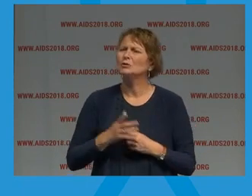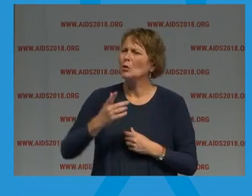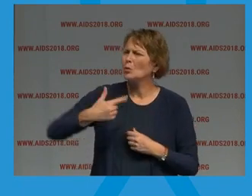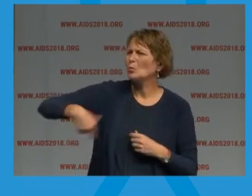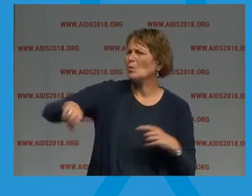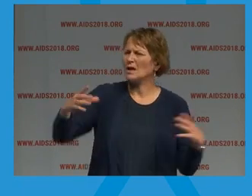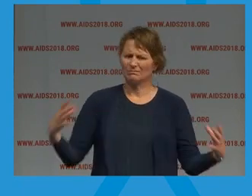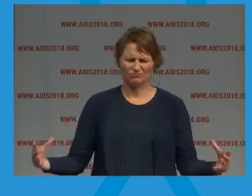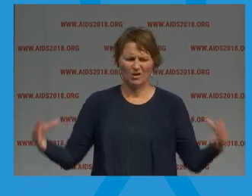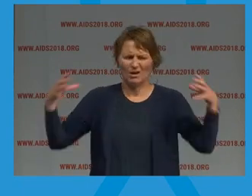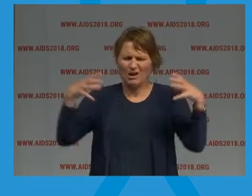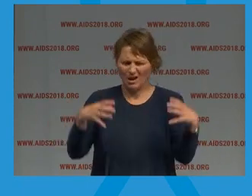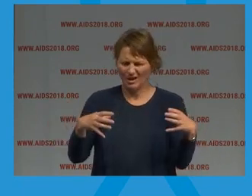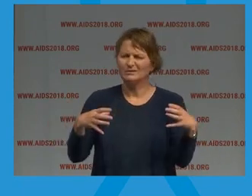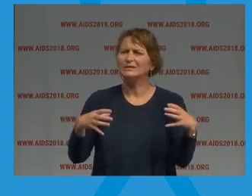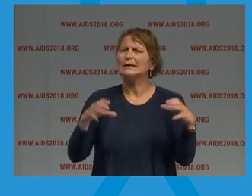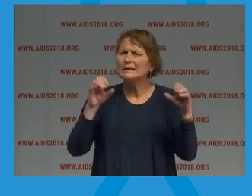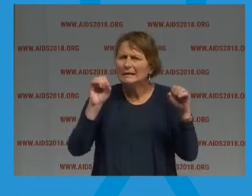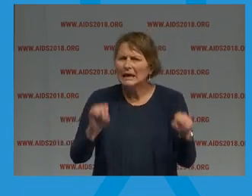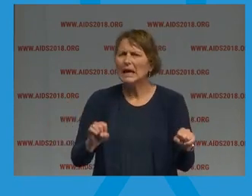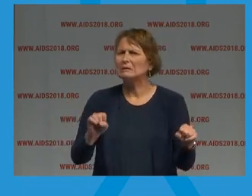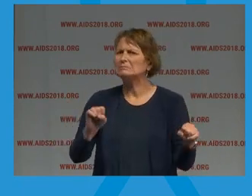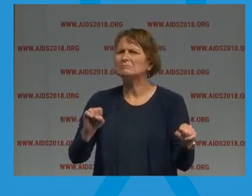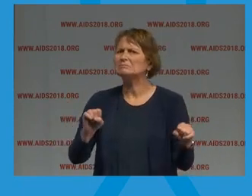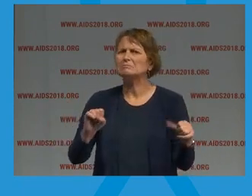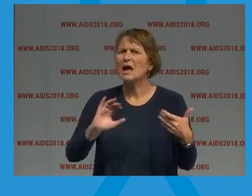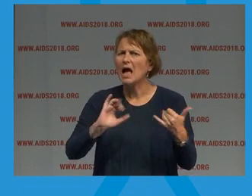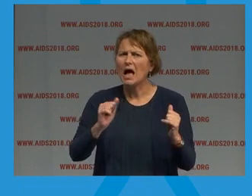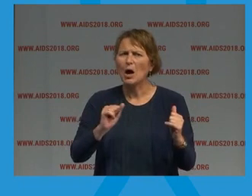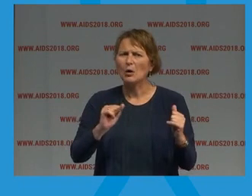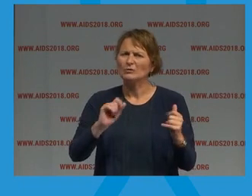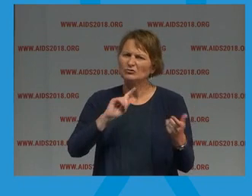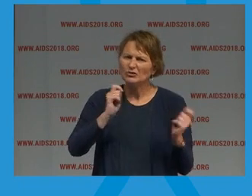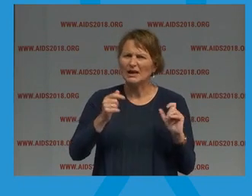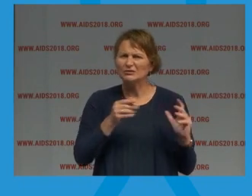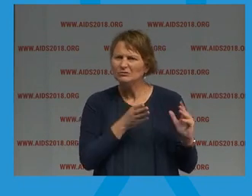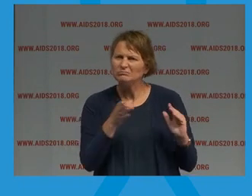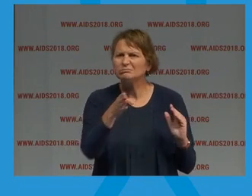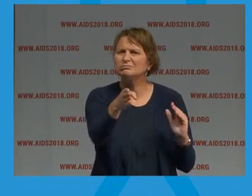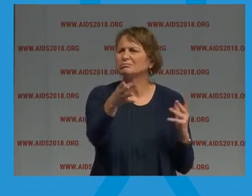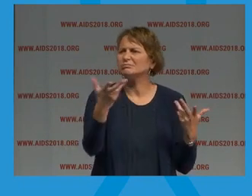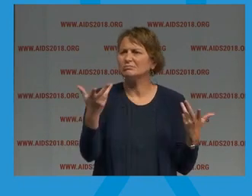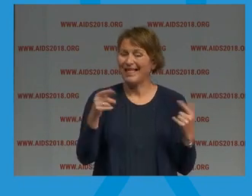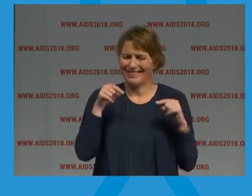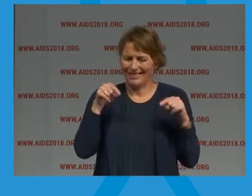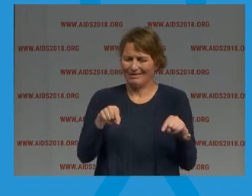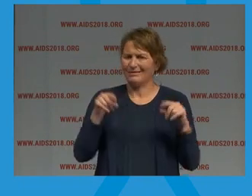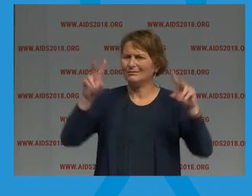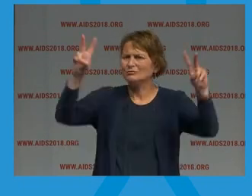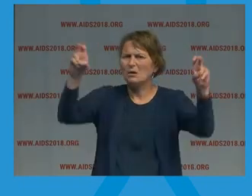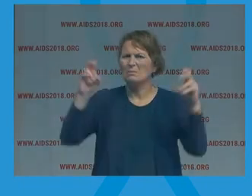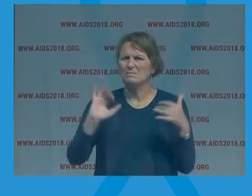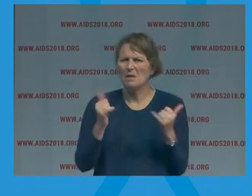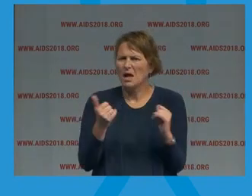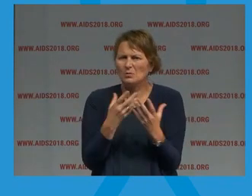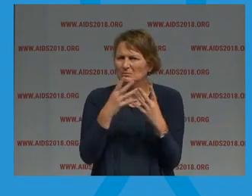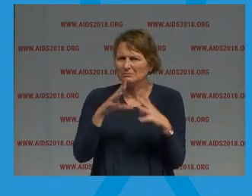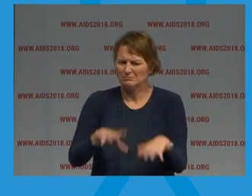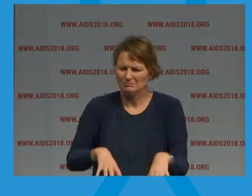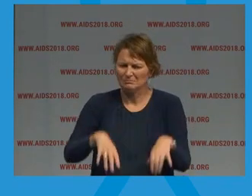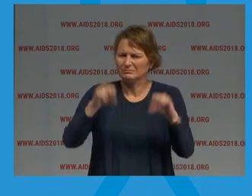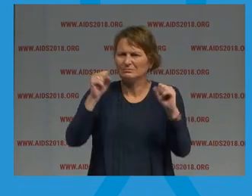do differently or can do differently to begin to address this?